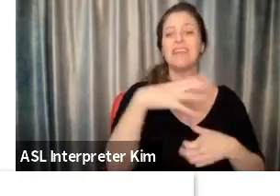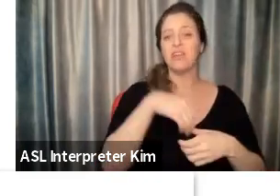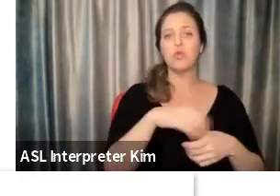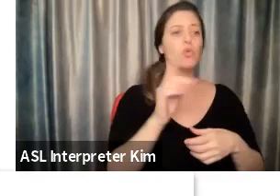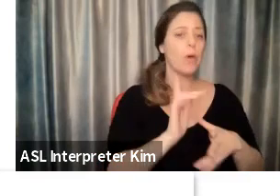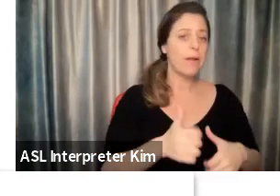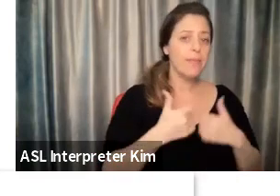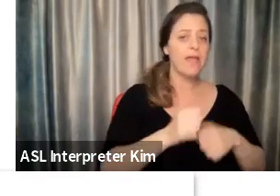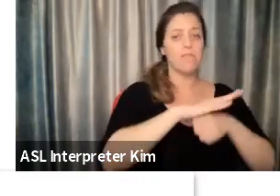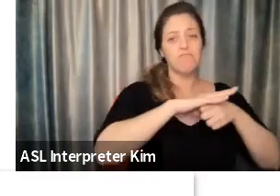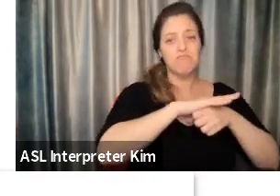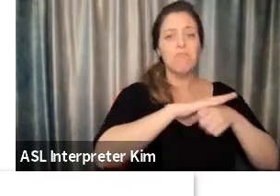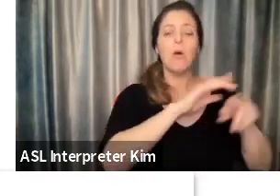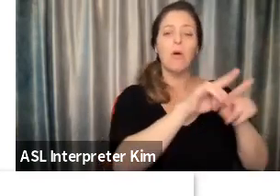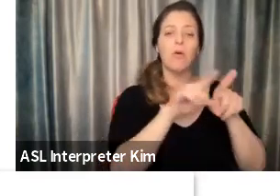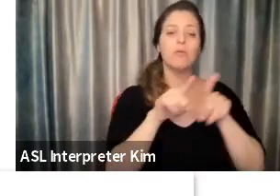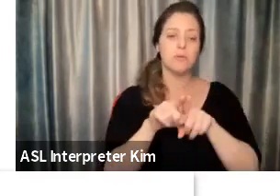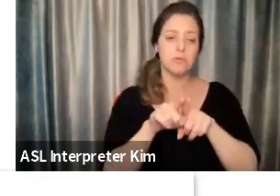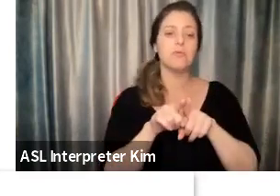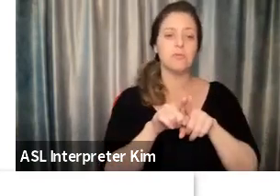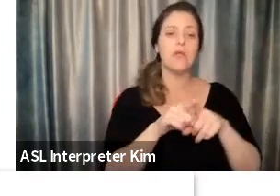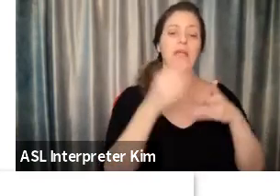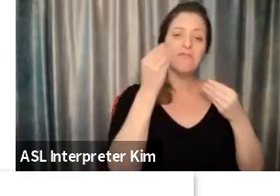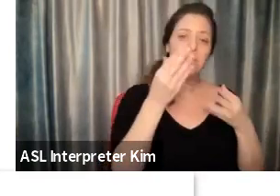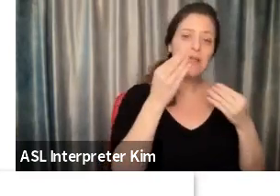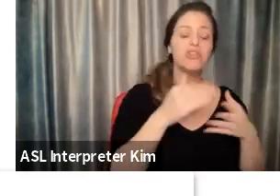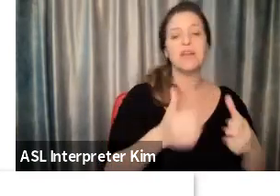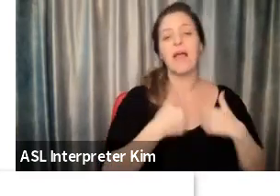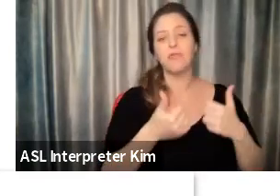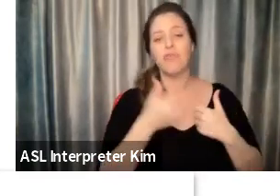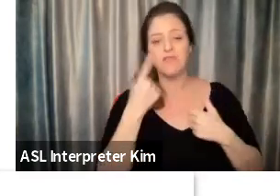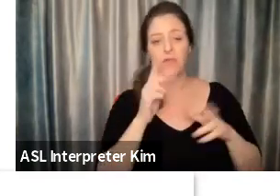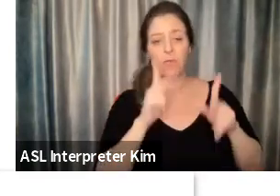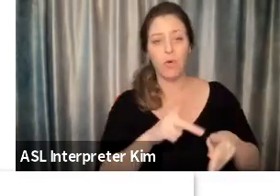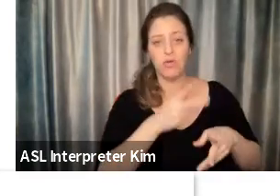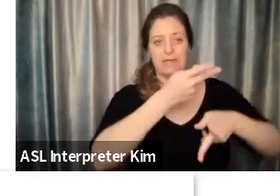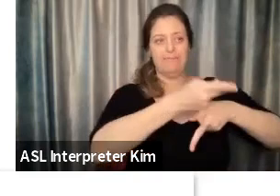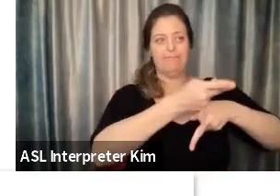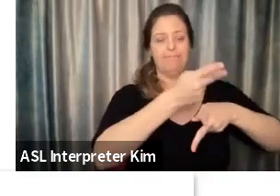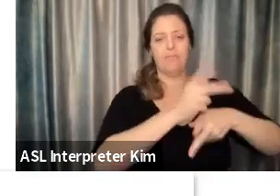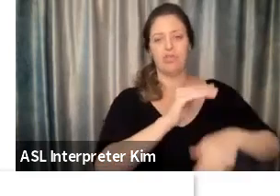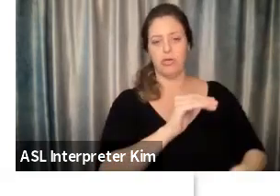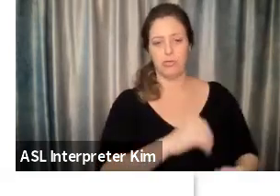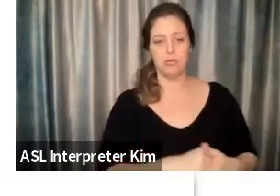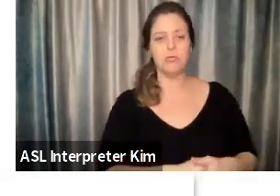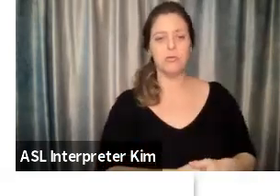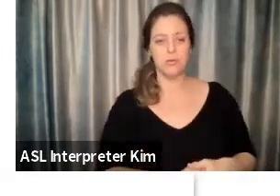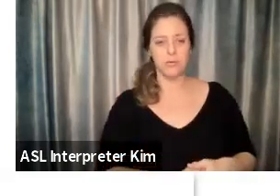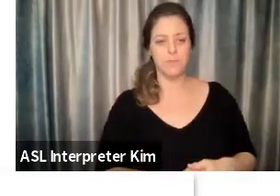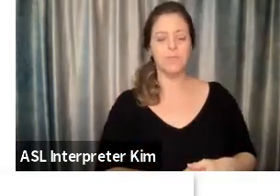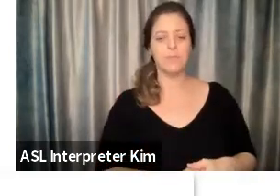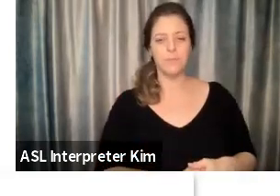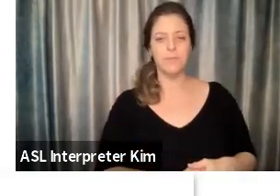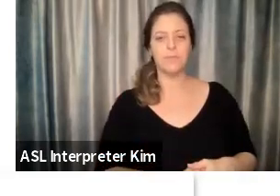demographic information and also the information and address of the person that would be taking care of your child, or